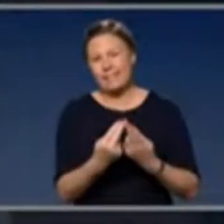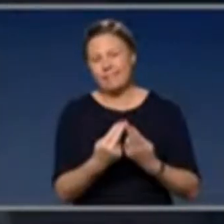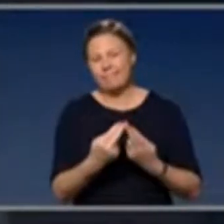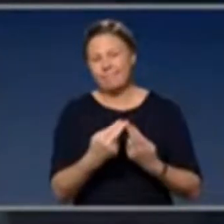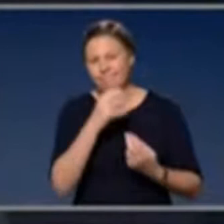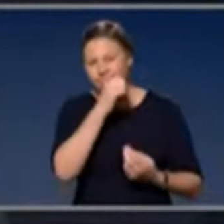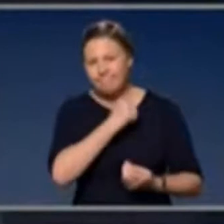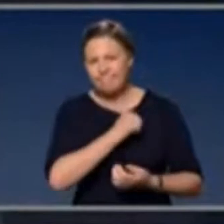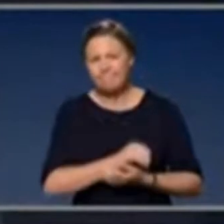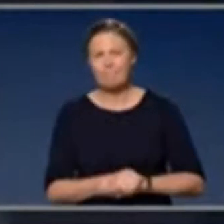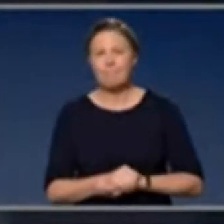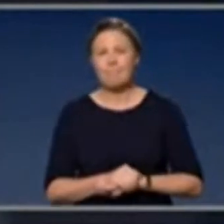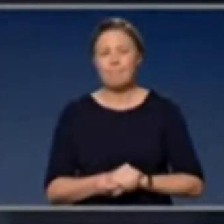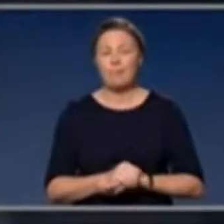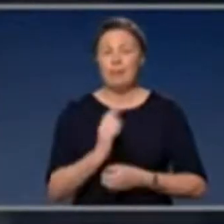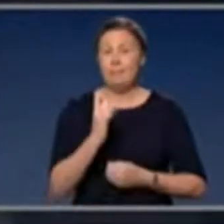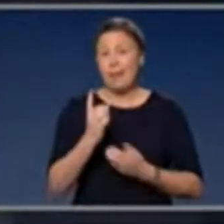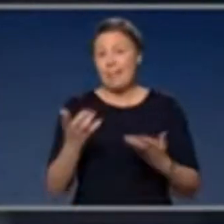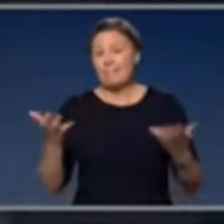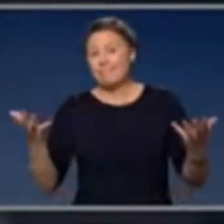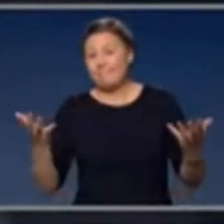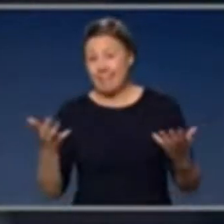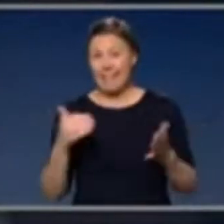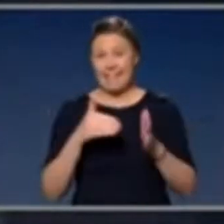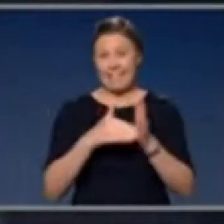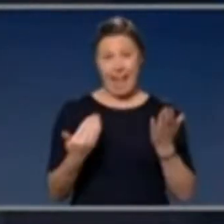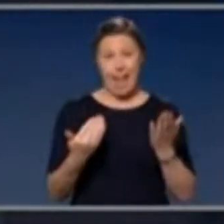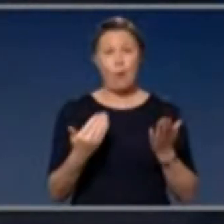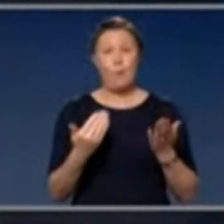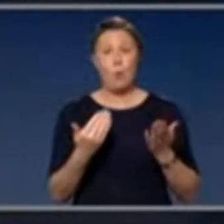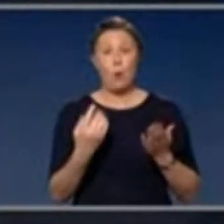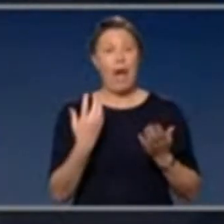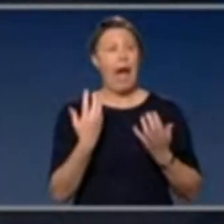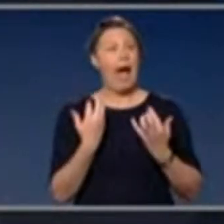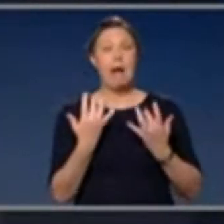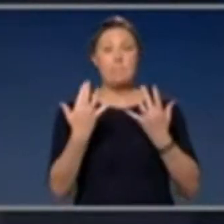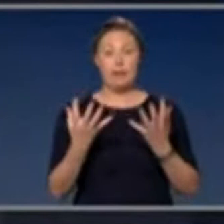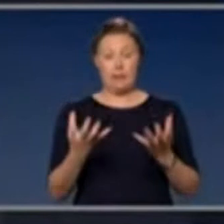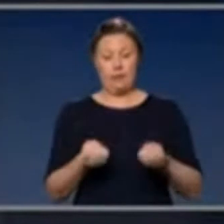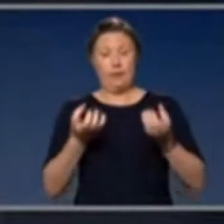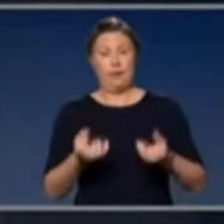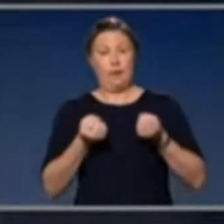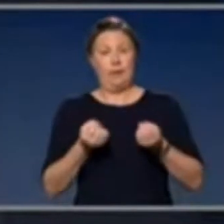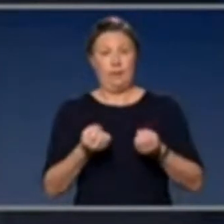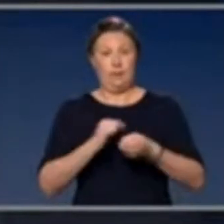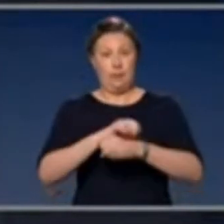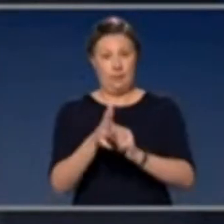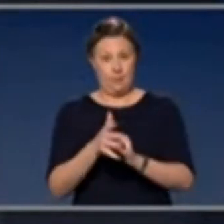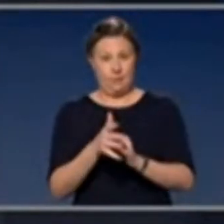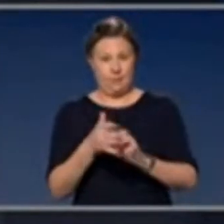good news, and here's the hope, is that we are now down into the 100s in terms of new cases